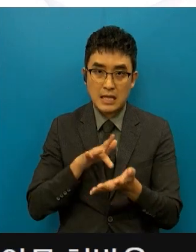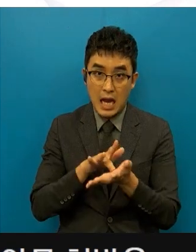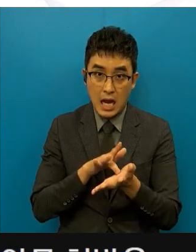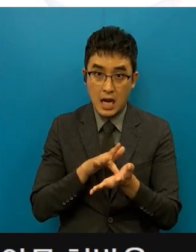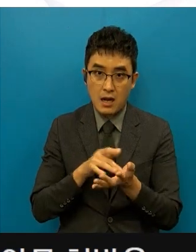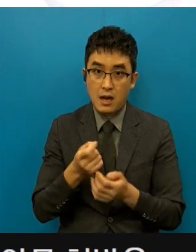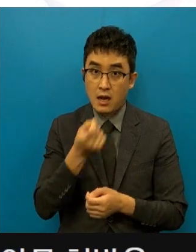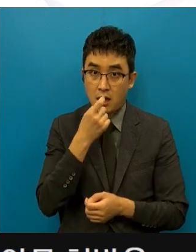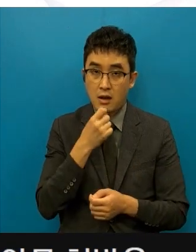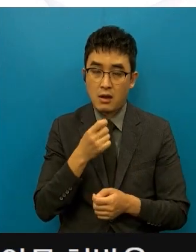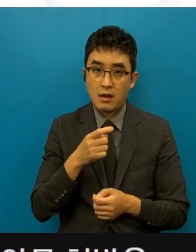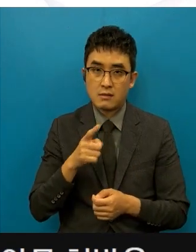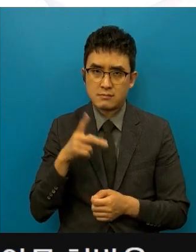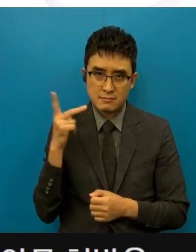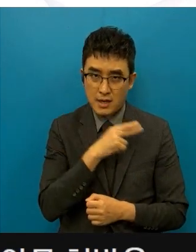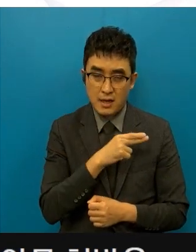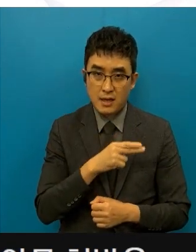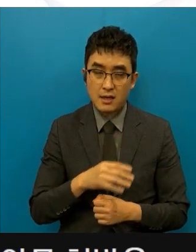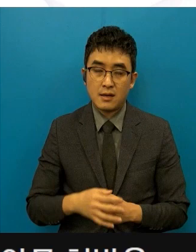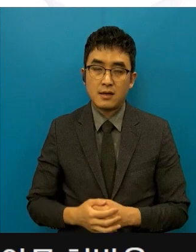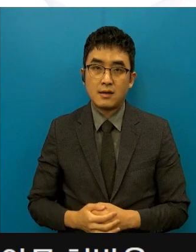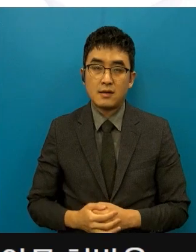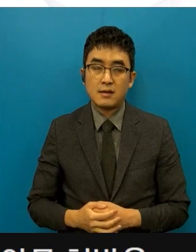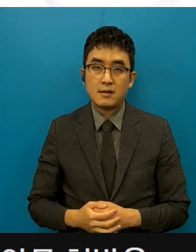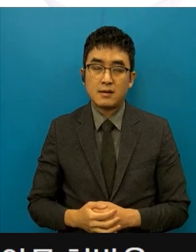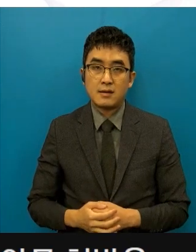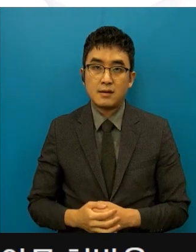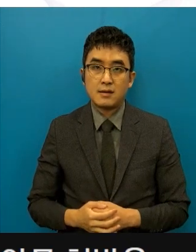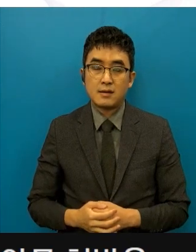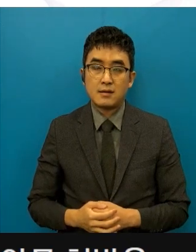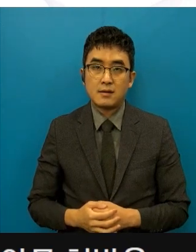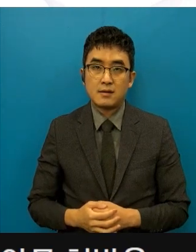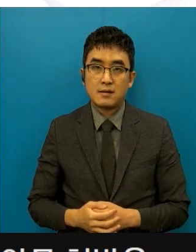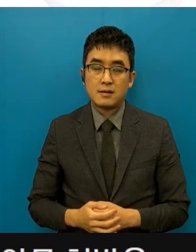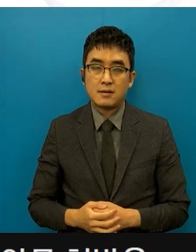inevitable, or let's say palliative sedation.